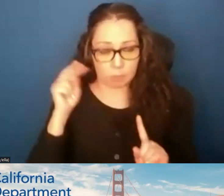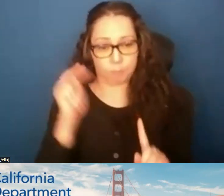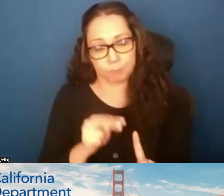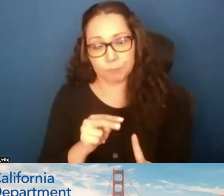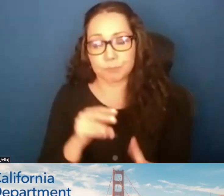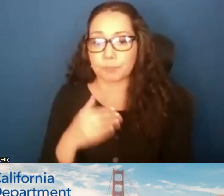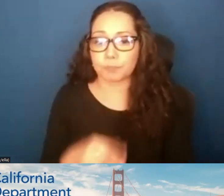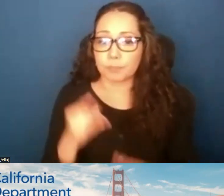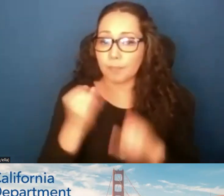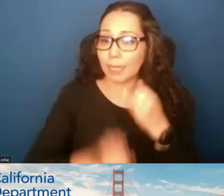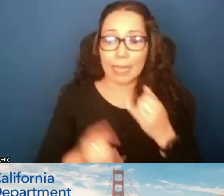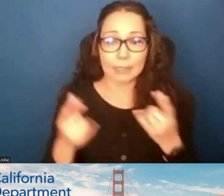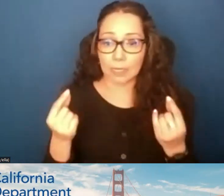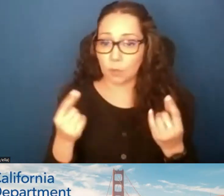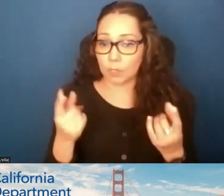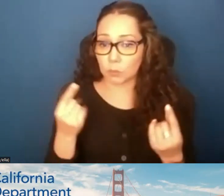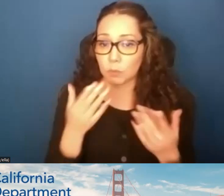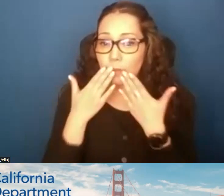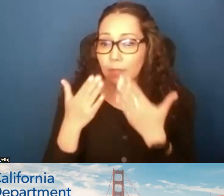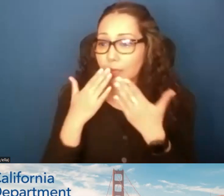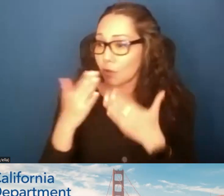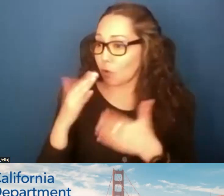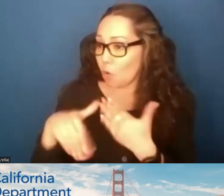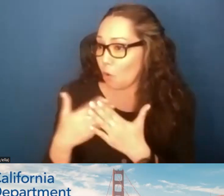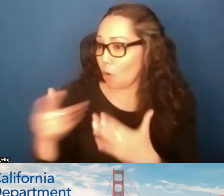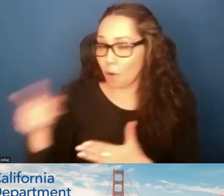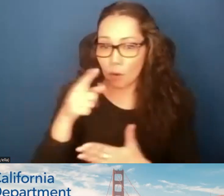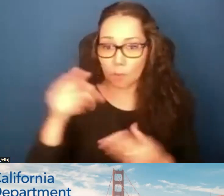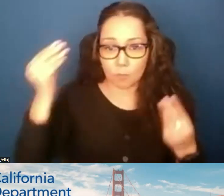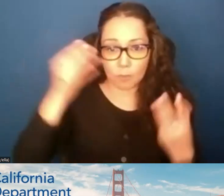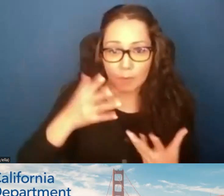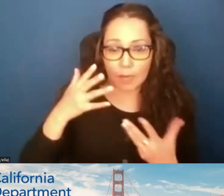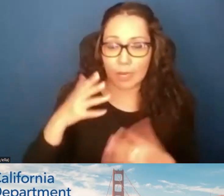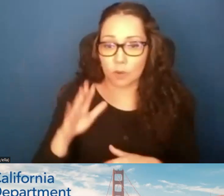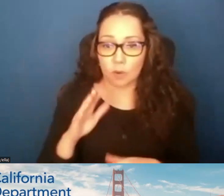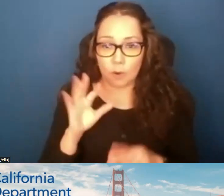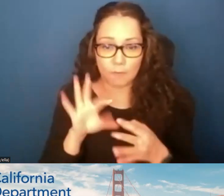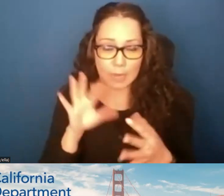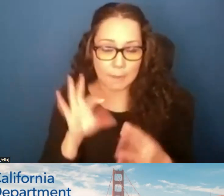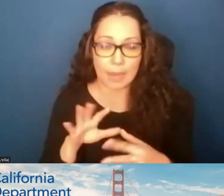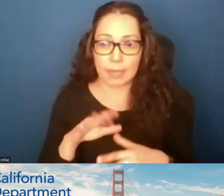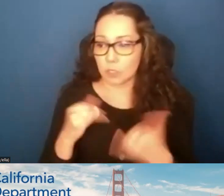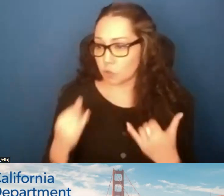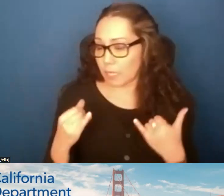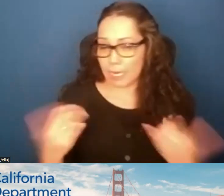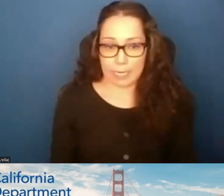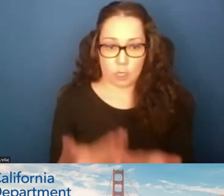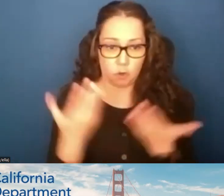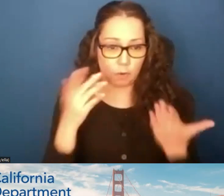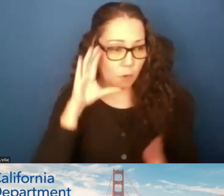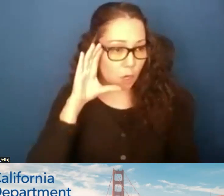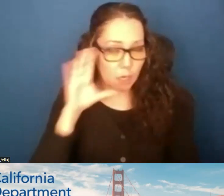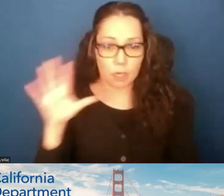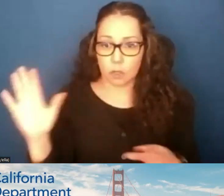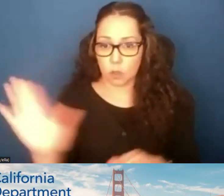everybody for providing your feedback. And what we're really interested in hearing today is your feedback on where you